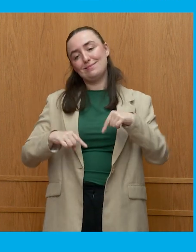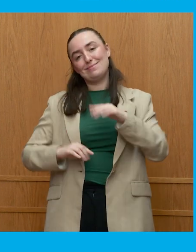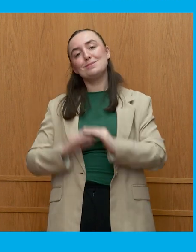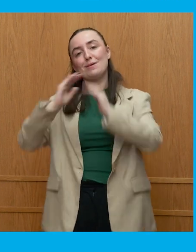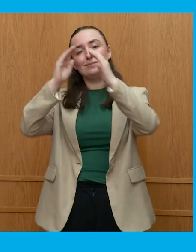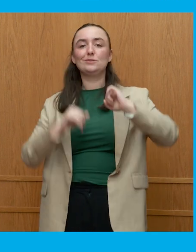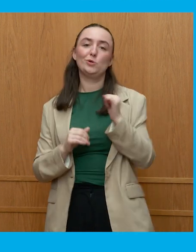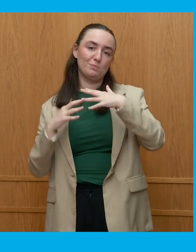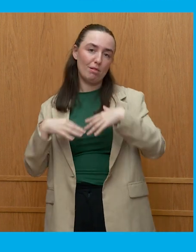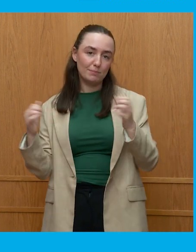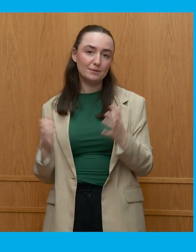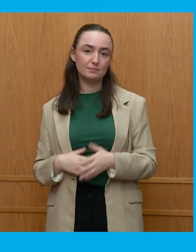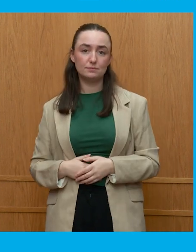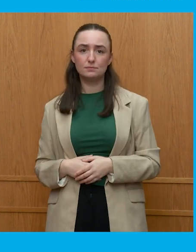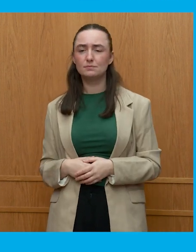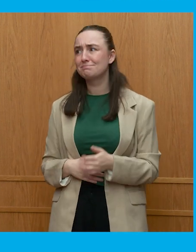Gordon.